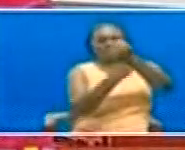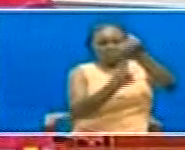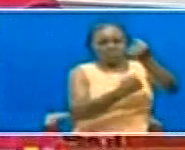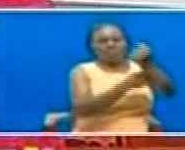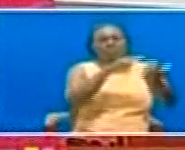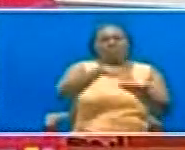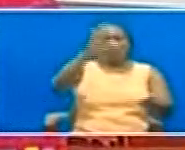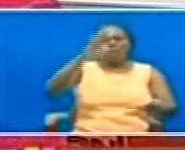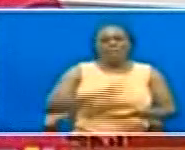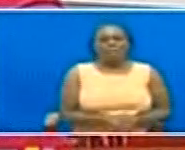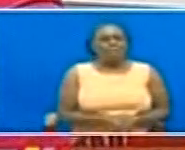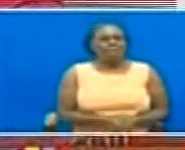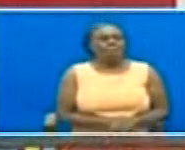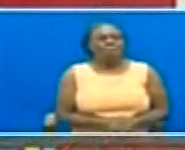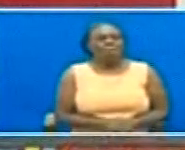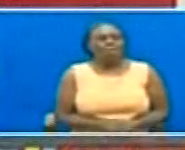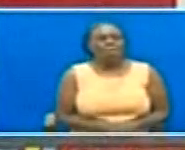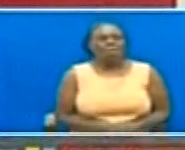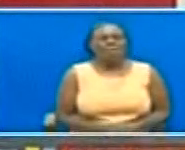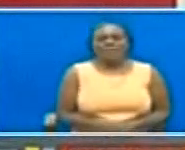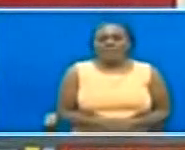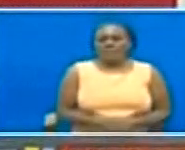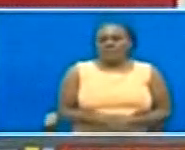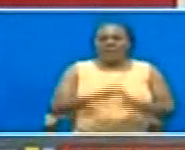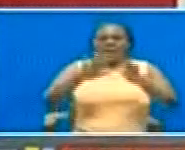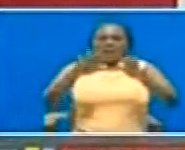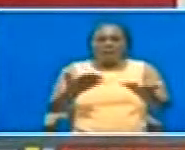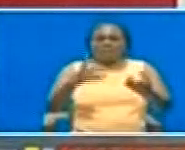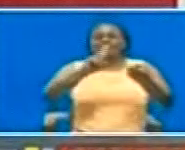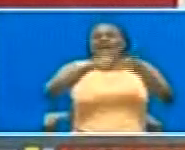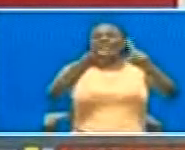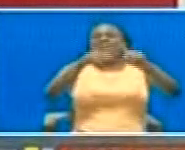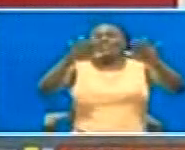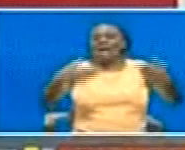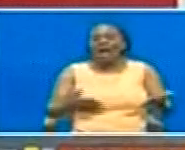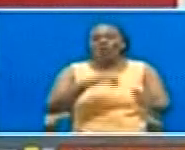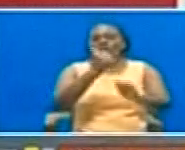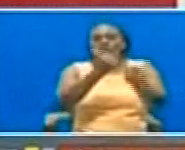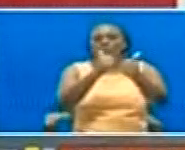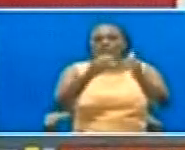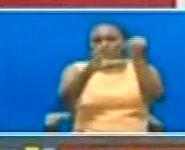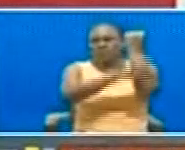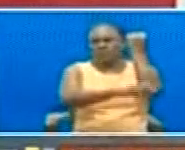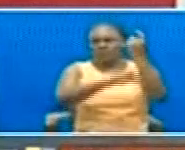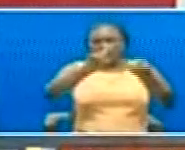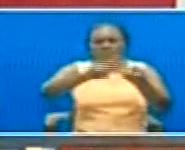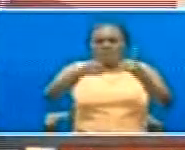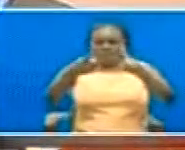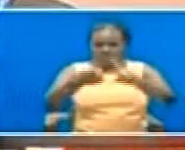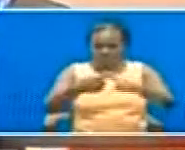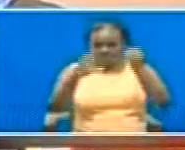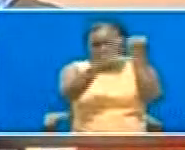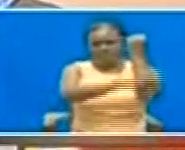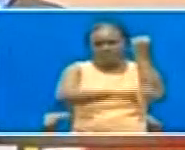zingine. Yeah. So I was asking Joseph, you know, how are the standards of the game in the country? The standards of the game in the